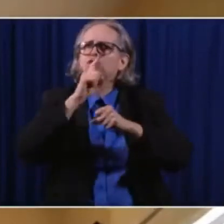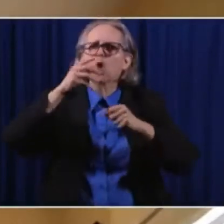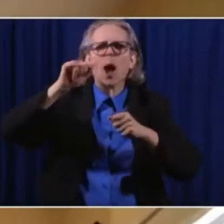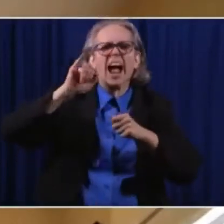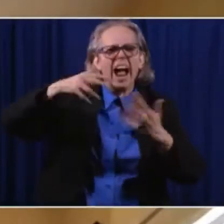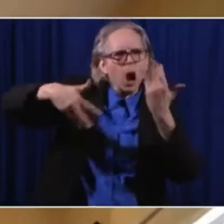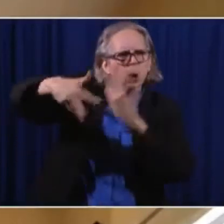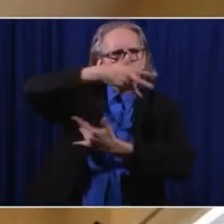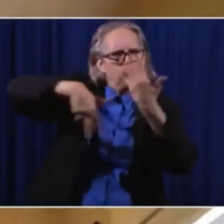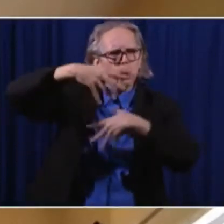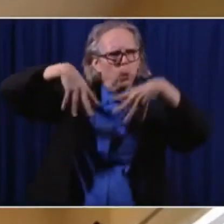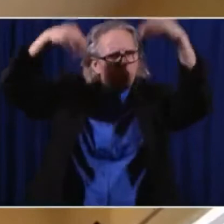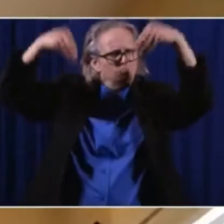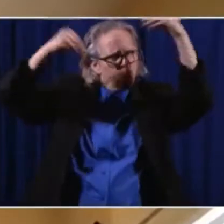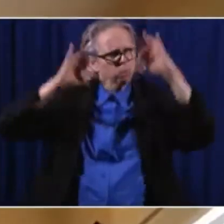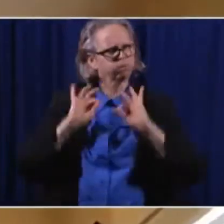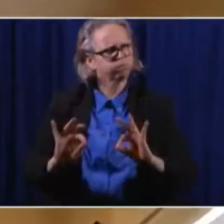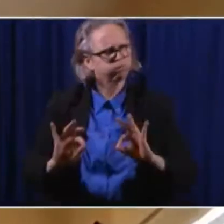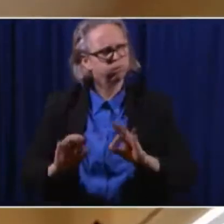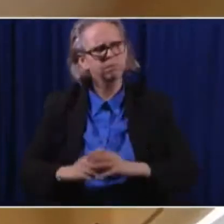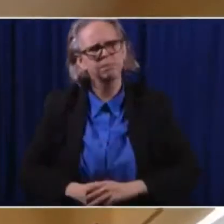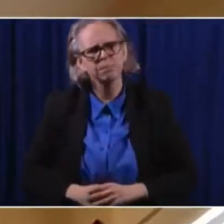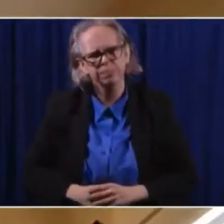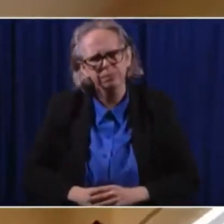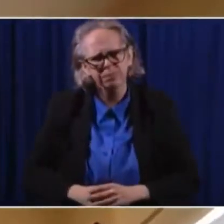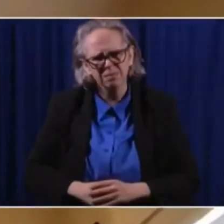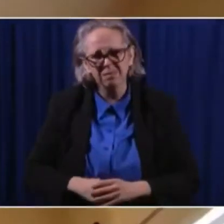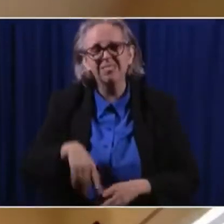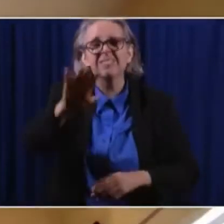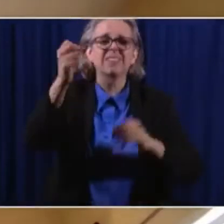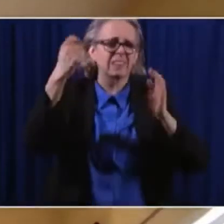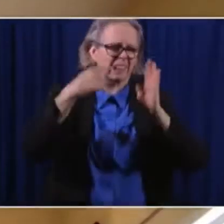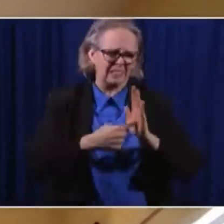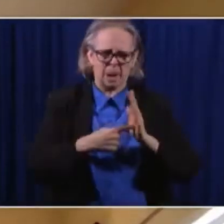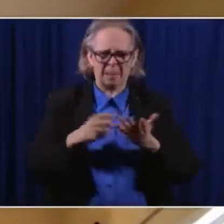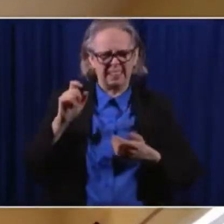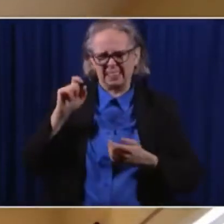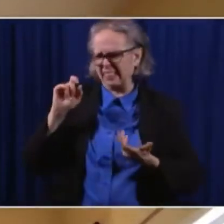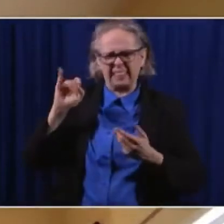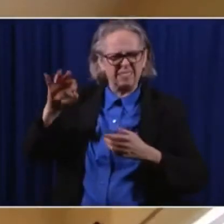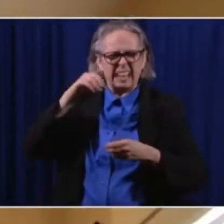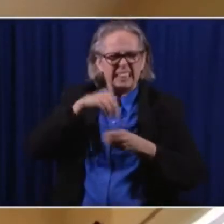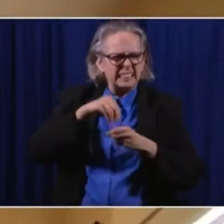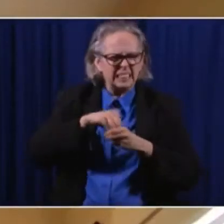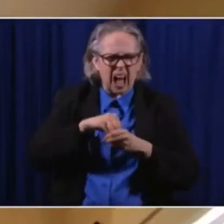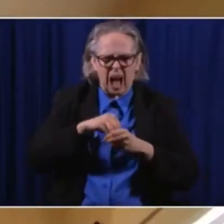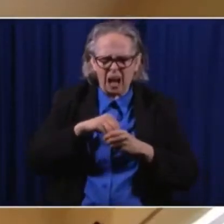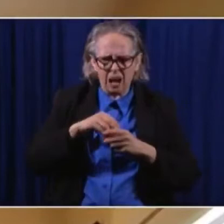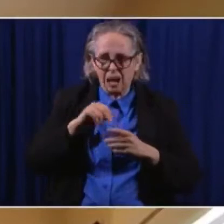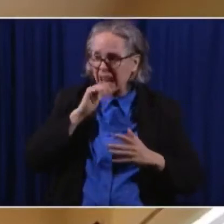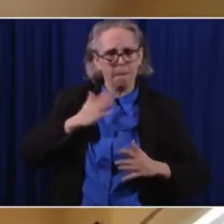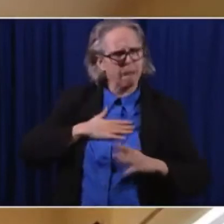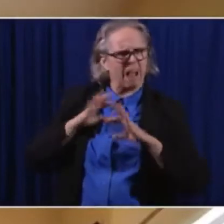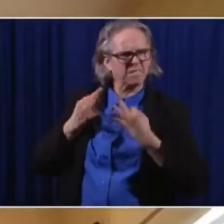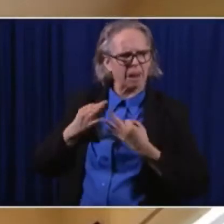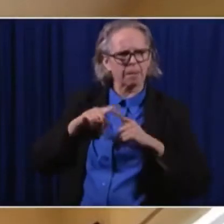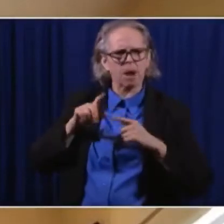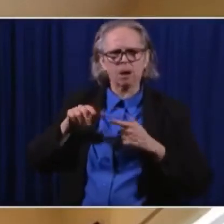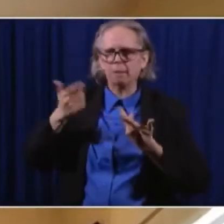inner circle, consider cracking a window in addition to wearing a mask. The science